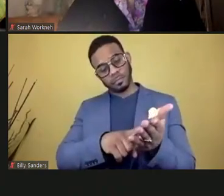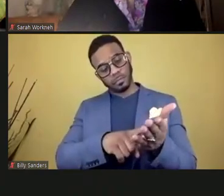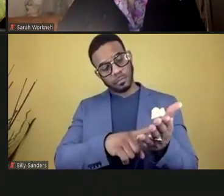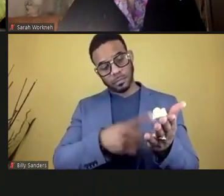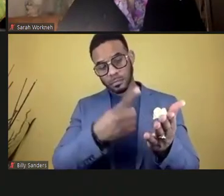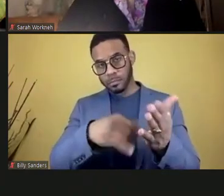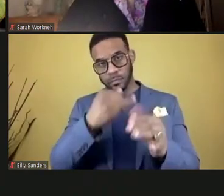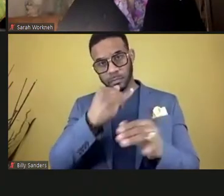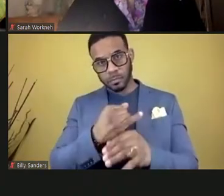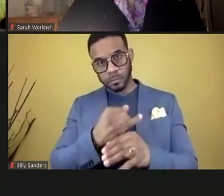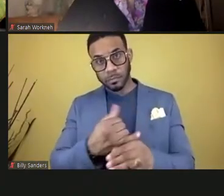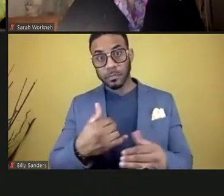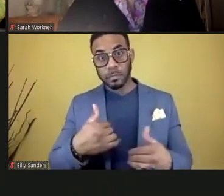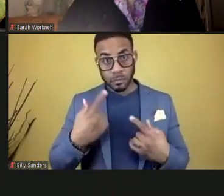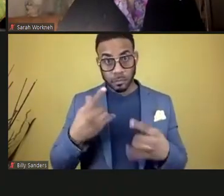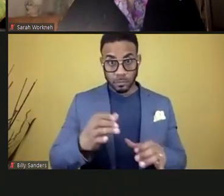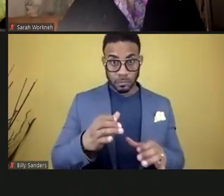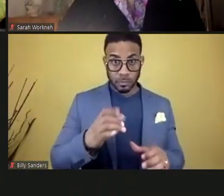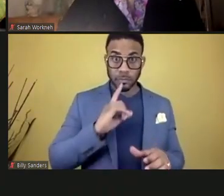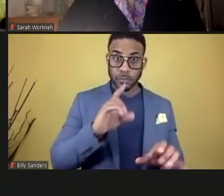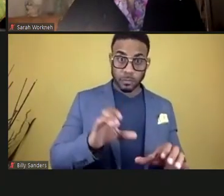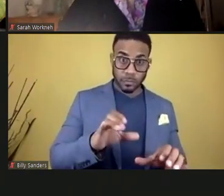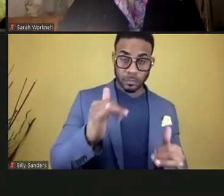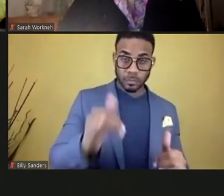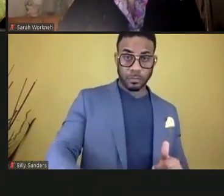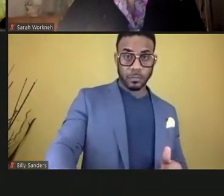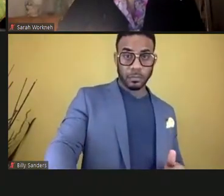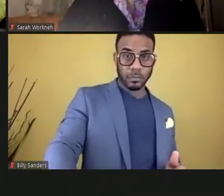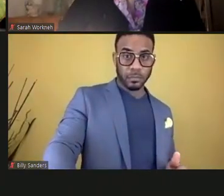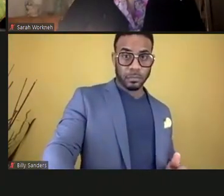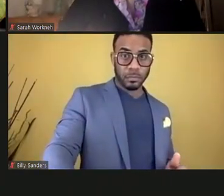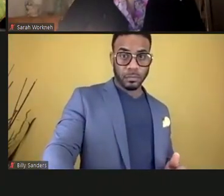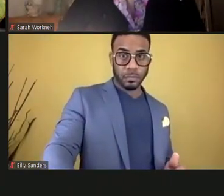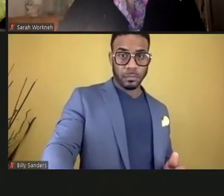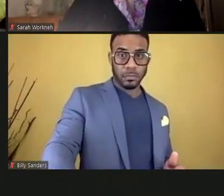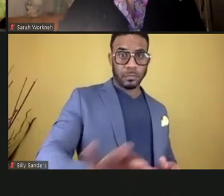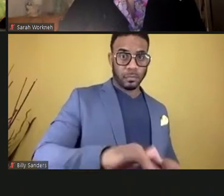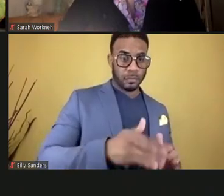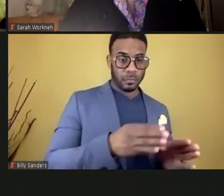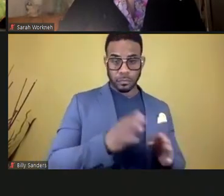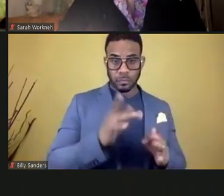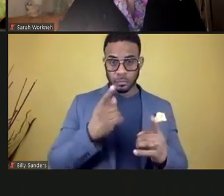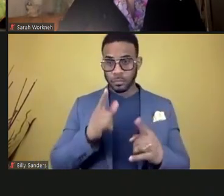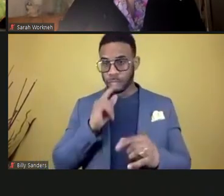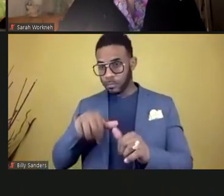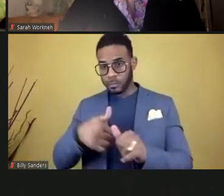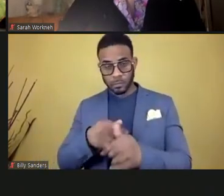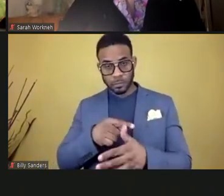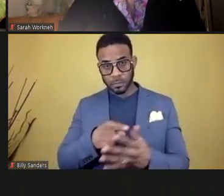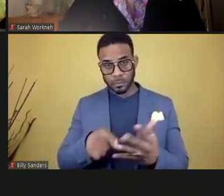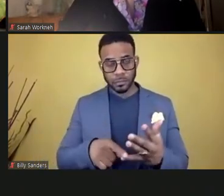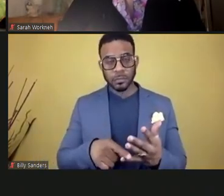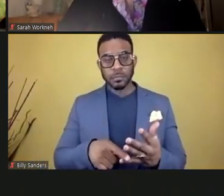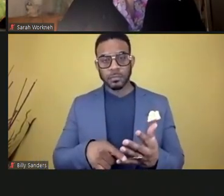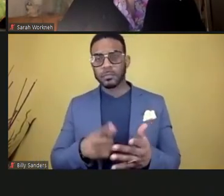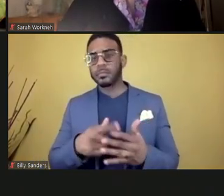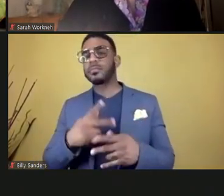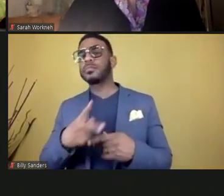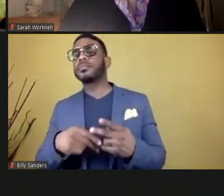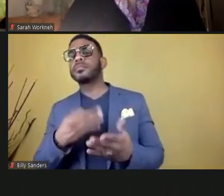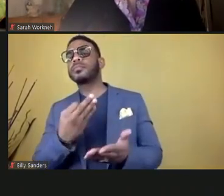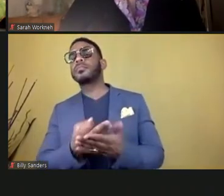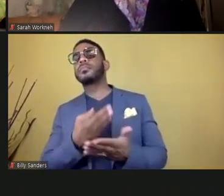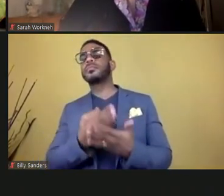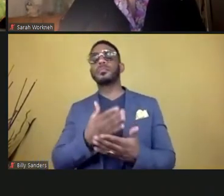what institutions have been doing and are doing now, how shifts are happening and who's behind them, what kind of